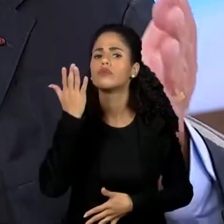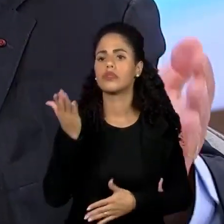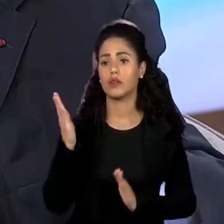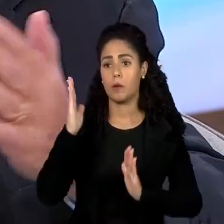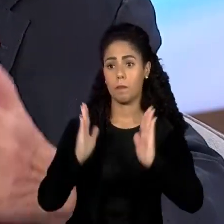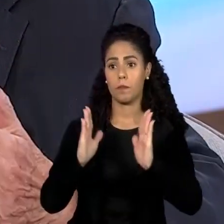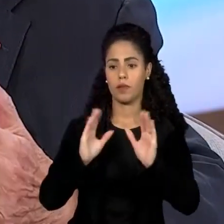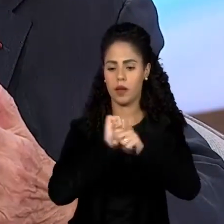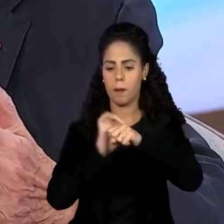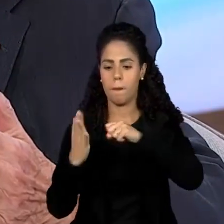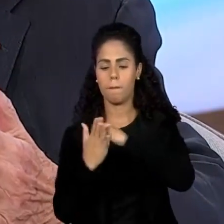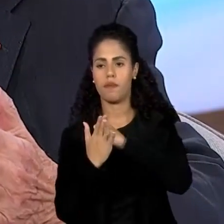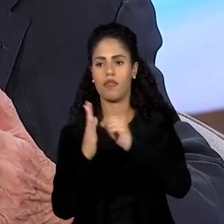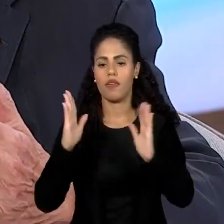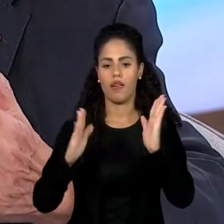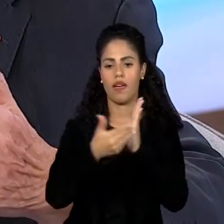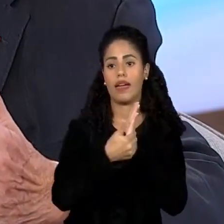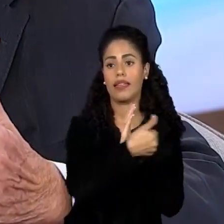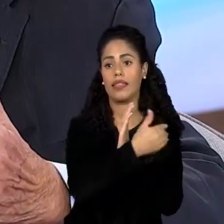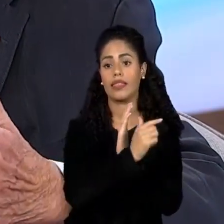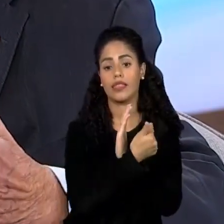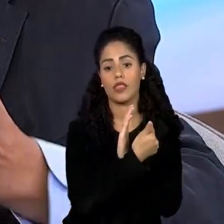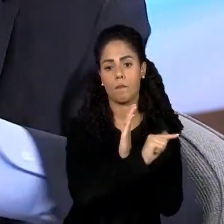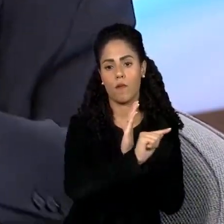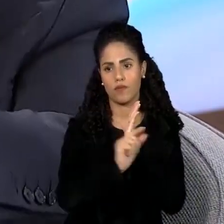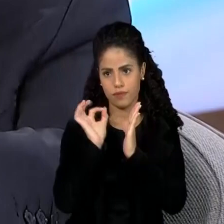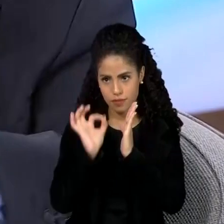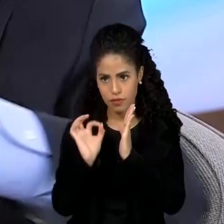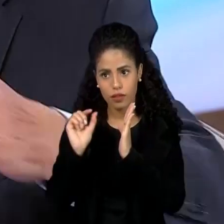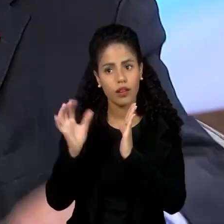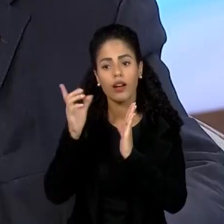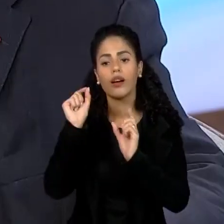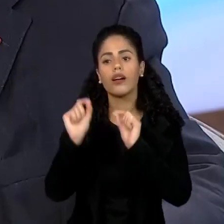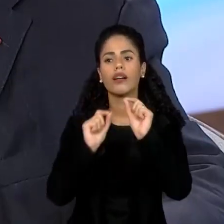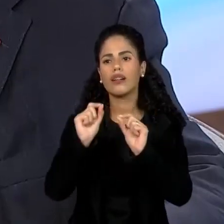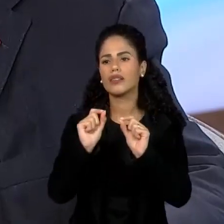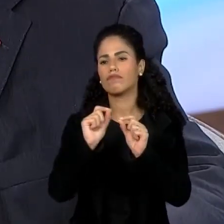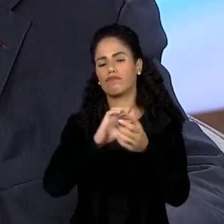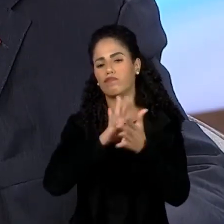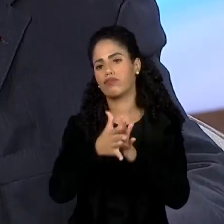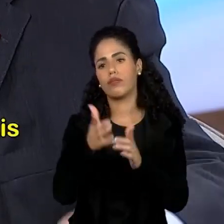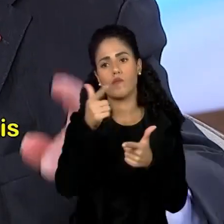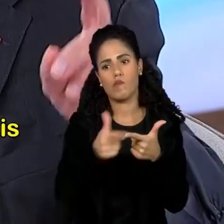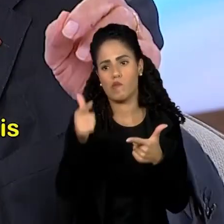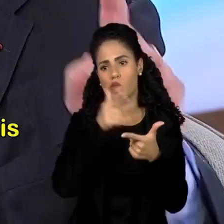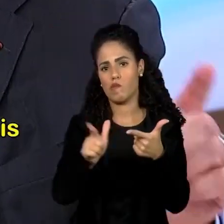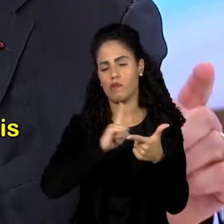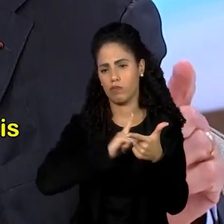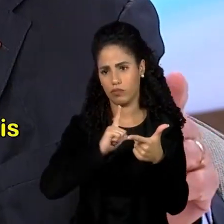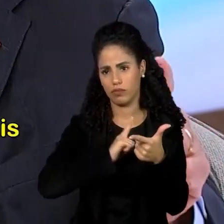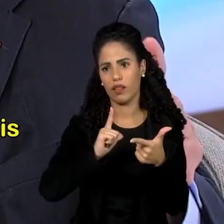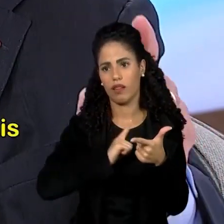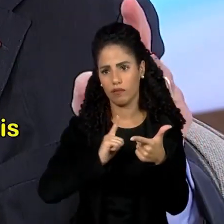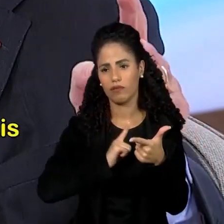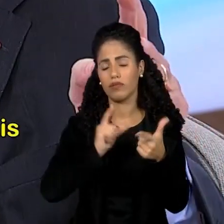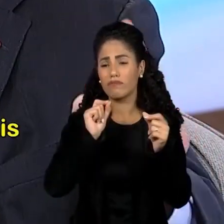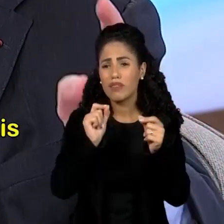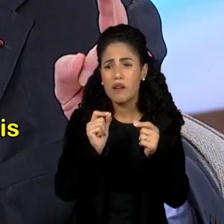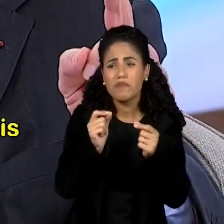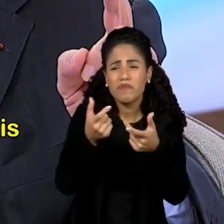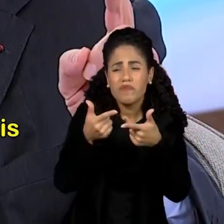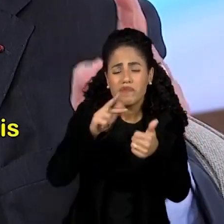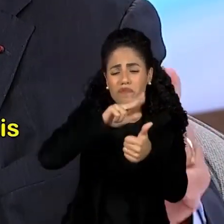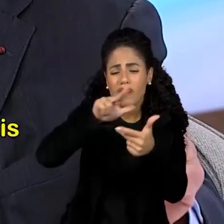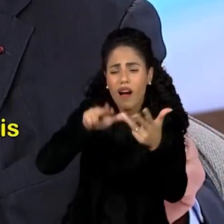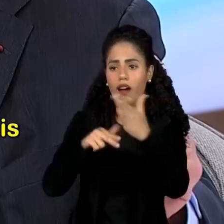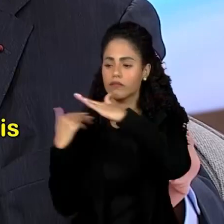the post-pandemic period was there were these supply shortages, and a lot of firms had